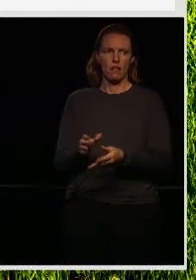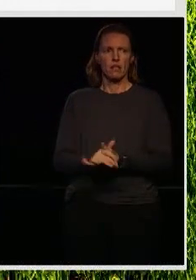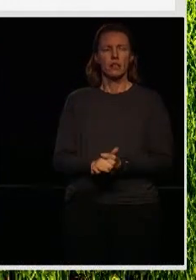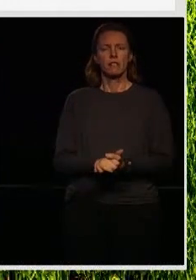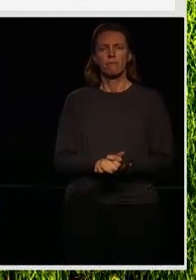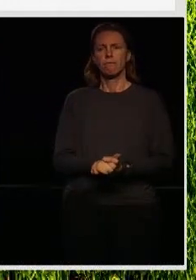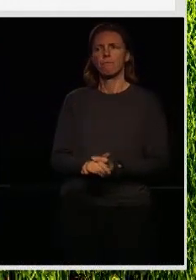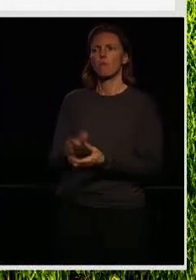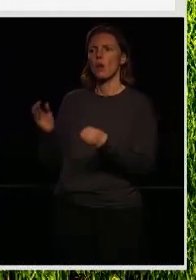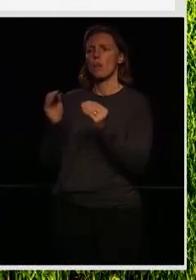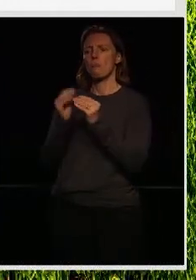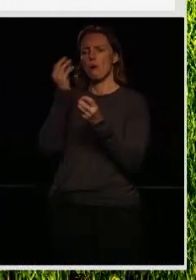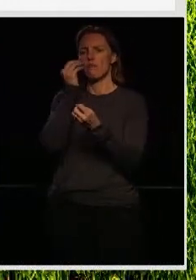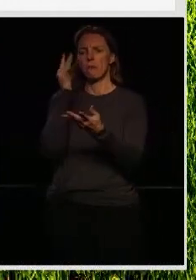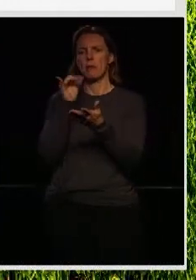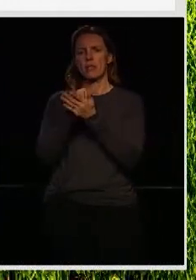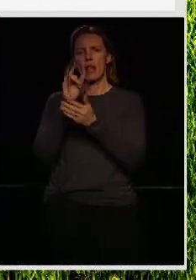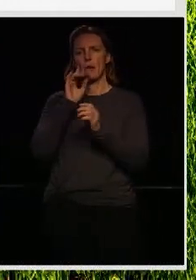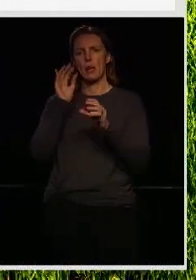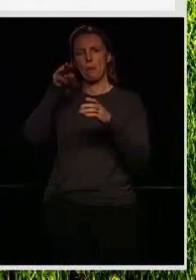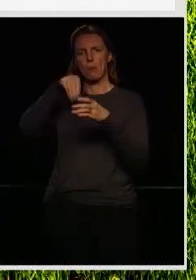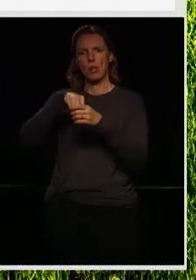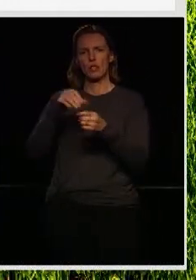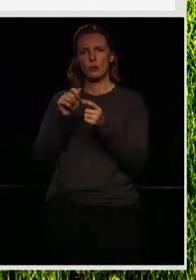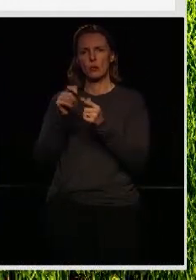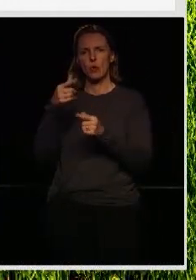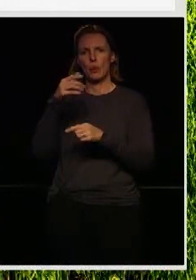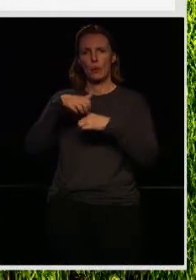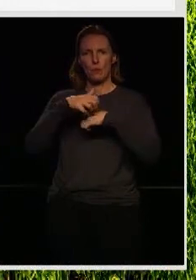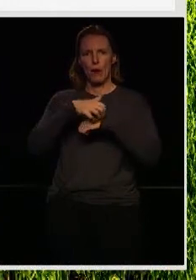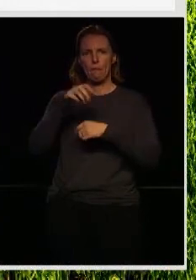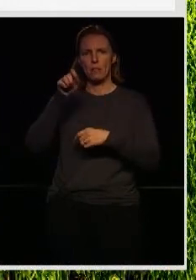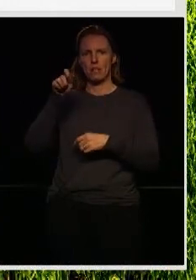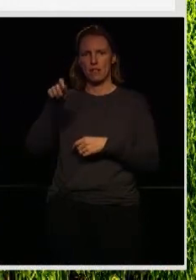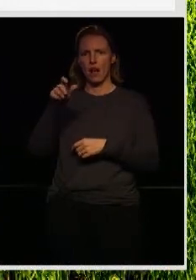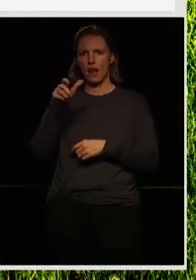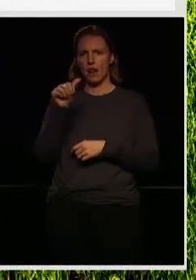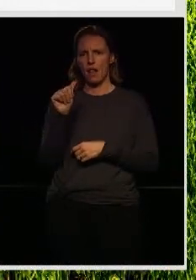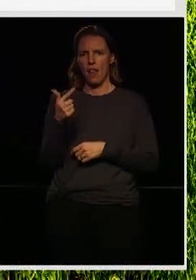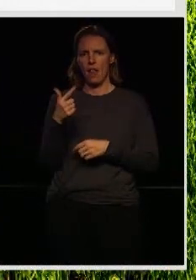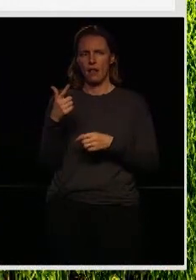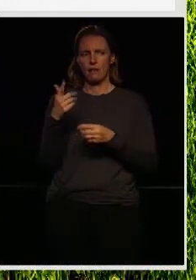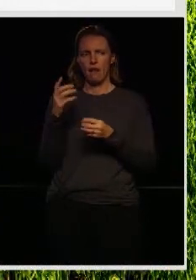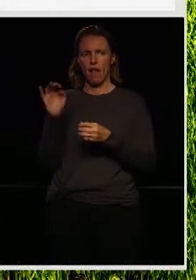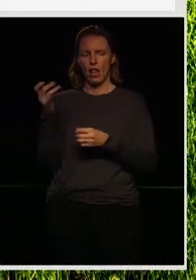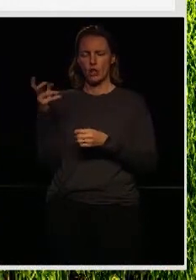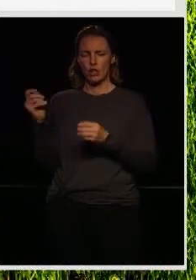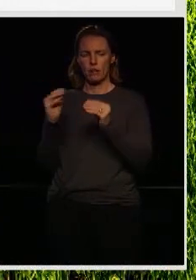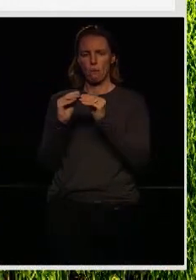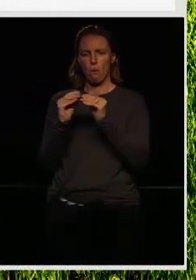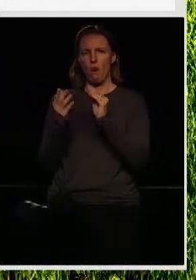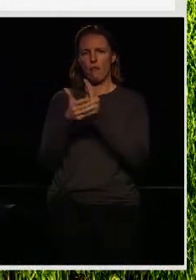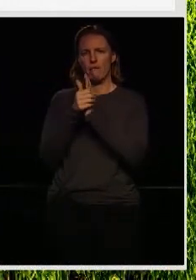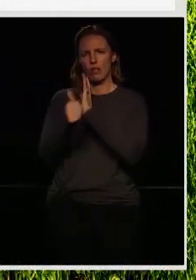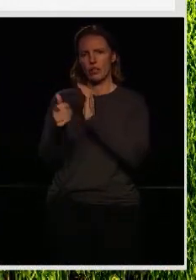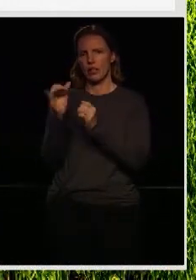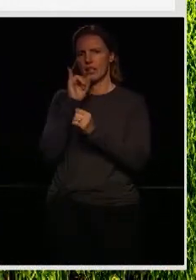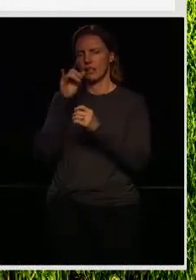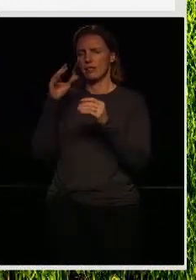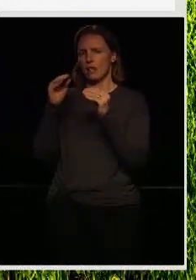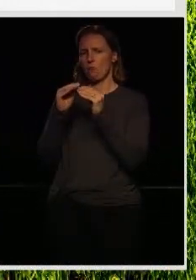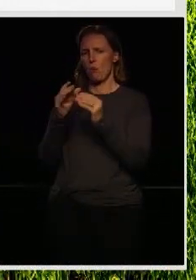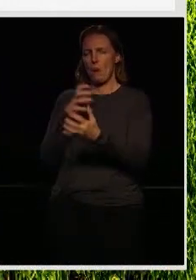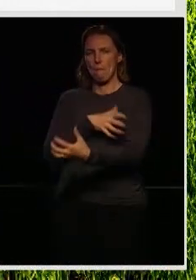The more information that we can put into the Grape.ag engine, the more efficient it becomes and the more powerful it is